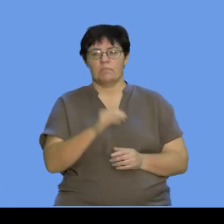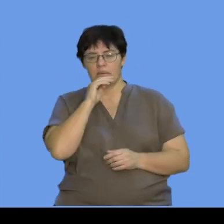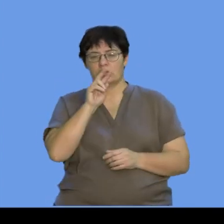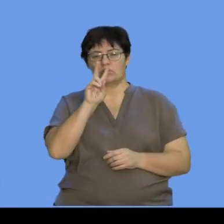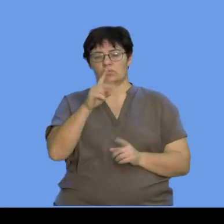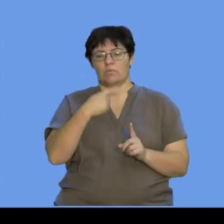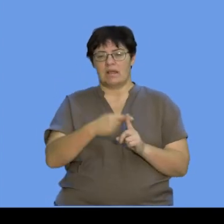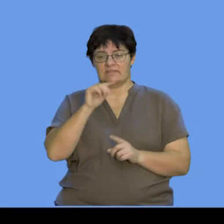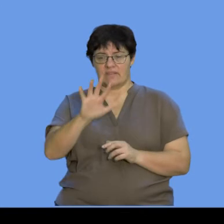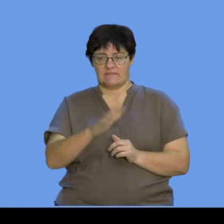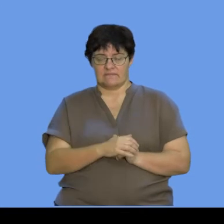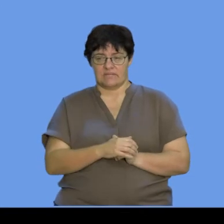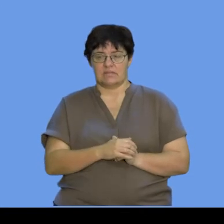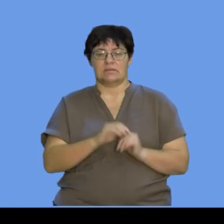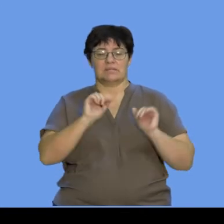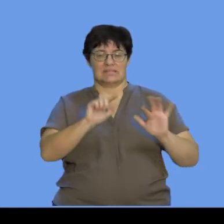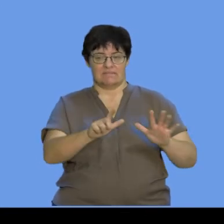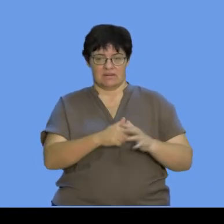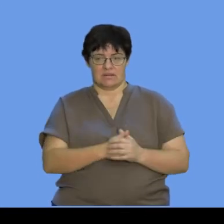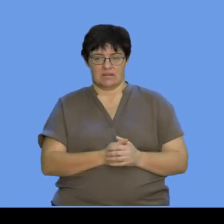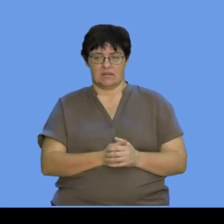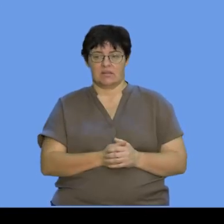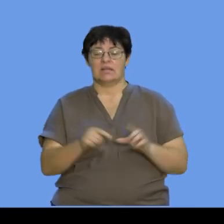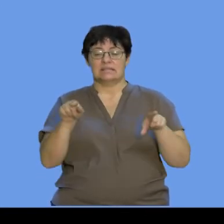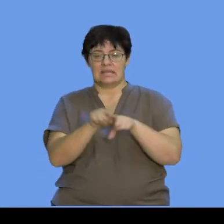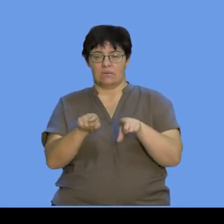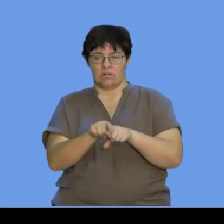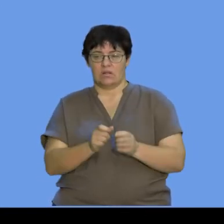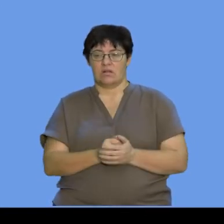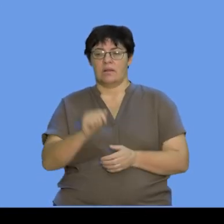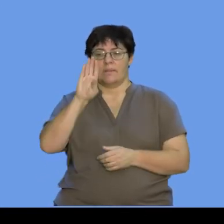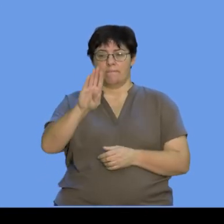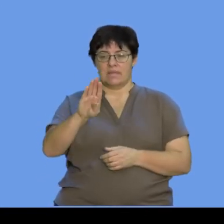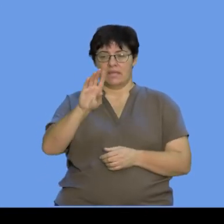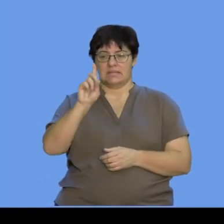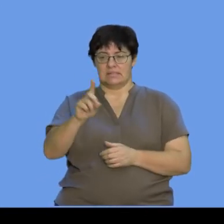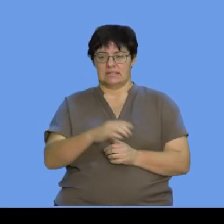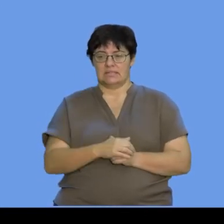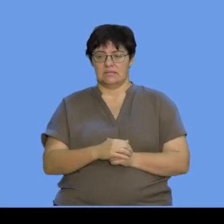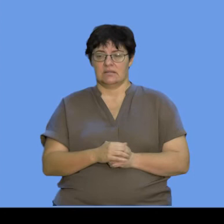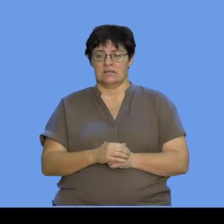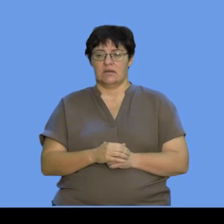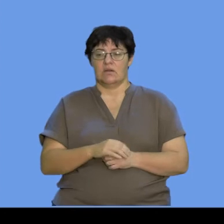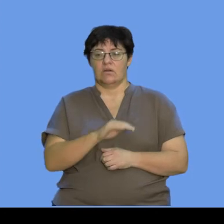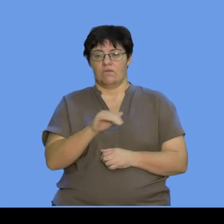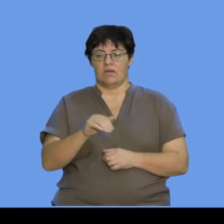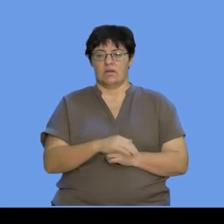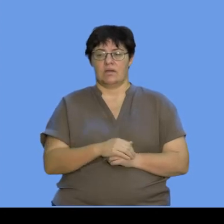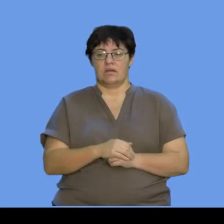until Q, which is 2 plus the 5 there, and that will be 7 is equals to